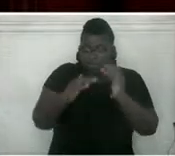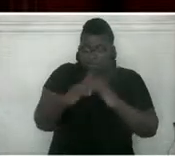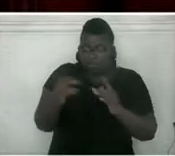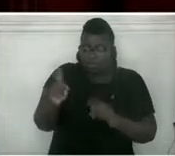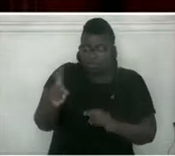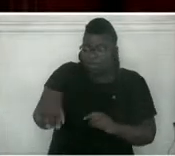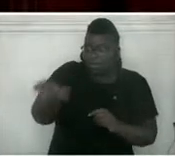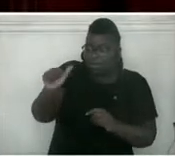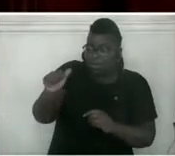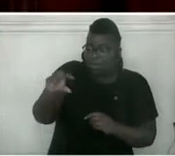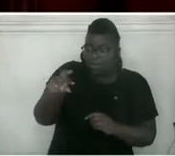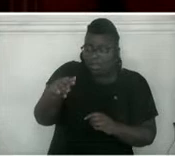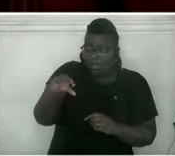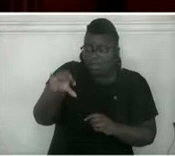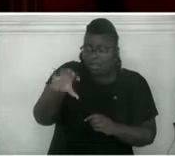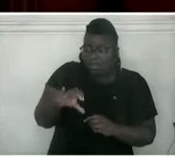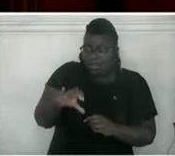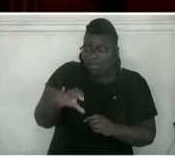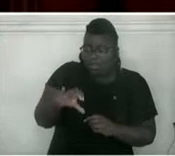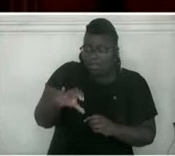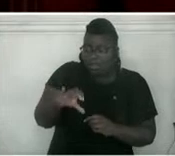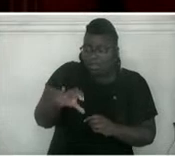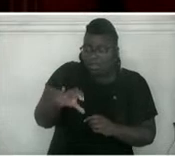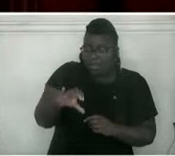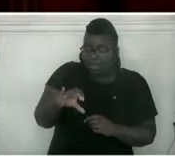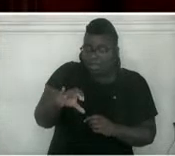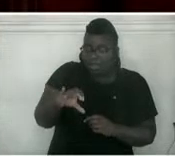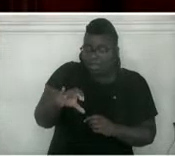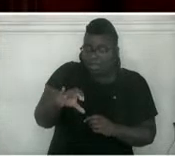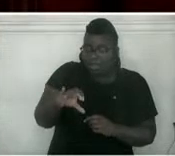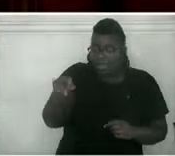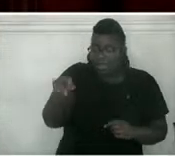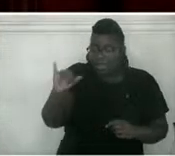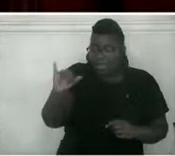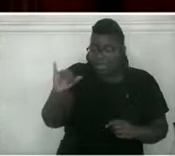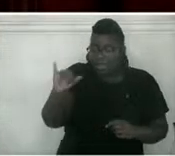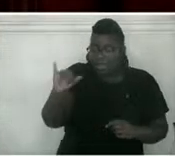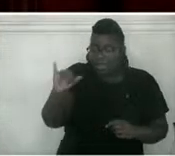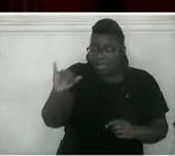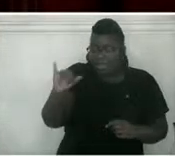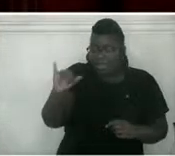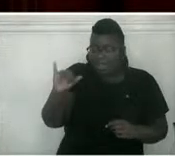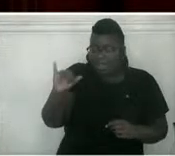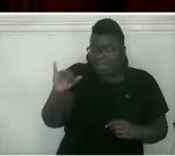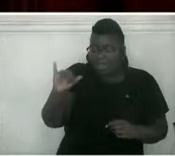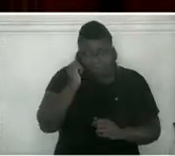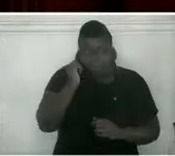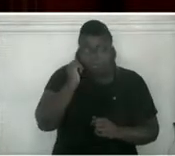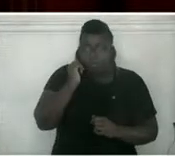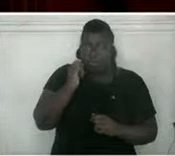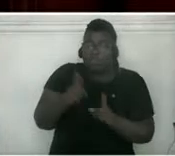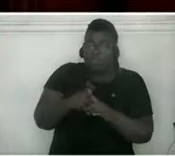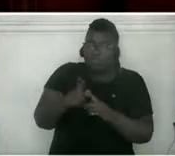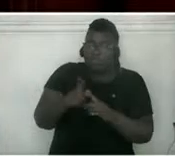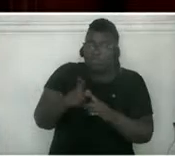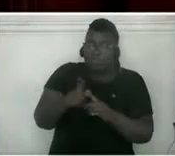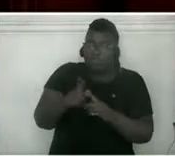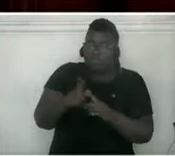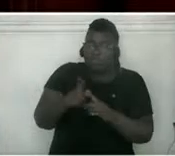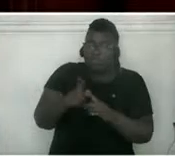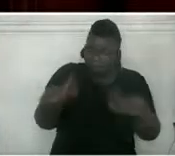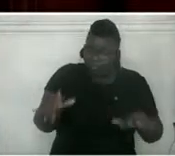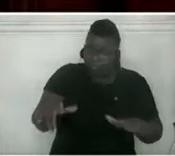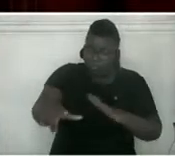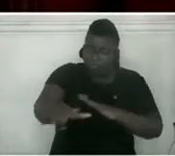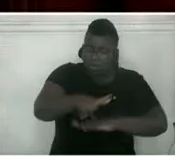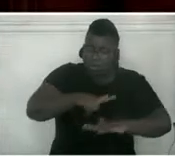agri-hubs on the identified suitable sites. Once the agreements have been signed with landowners, the focus